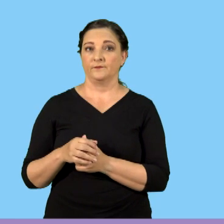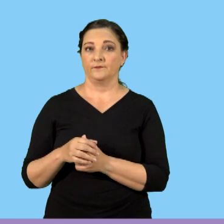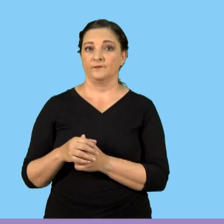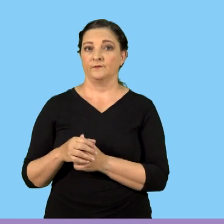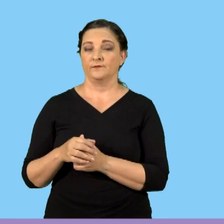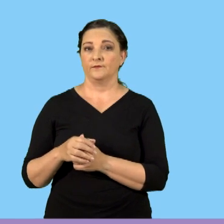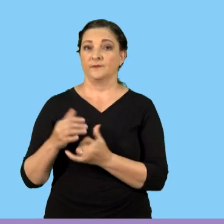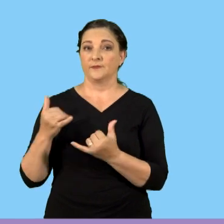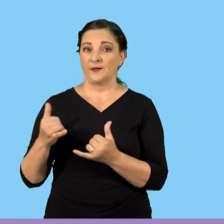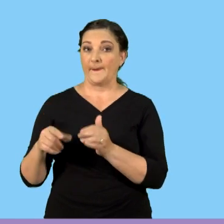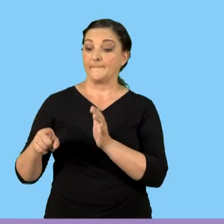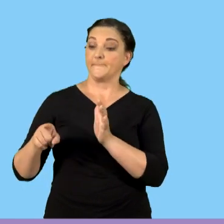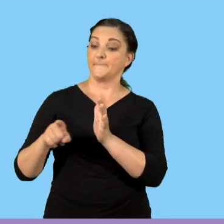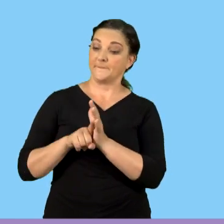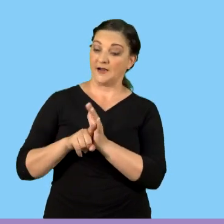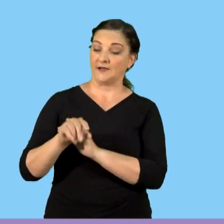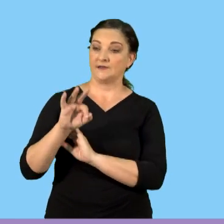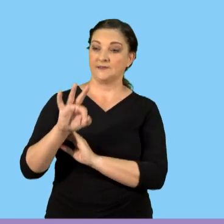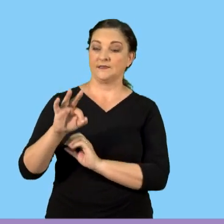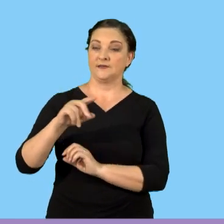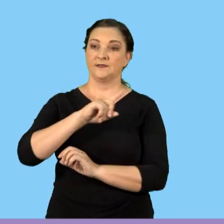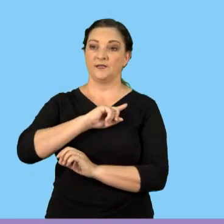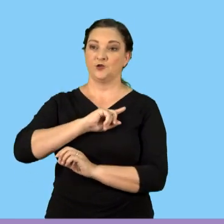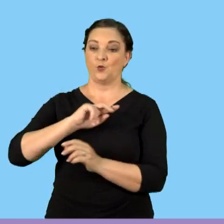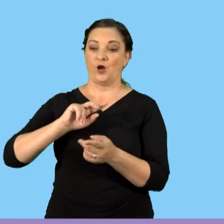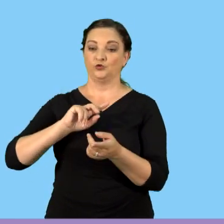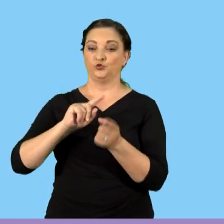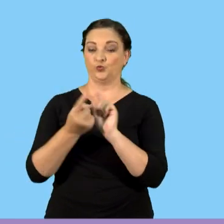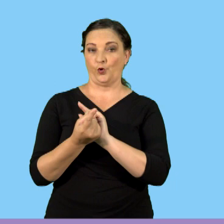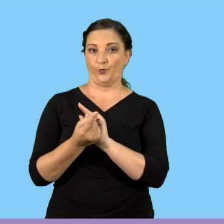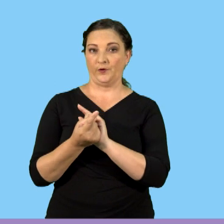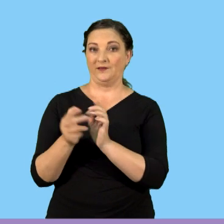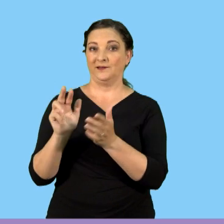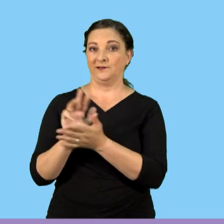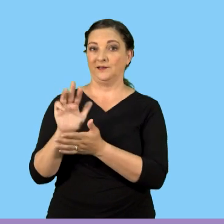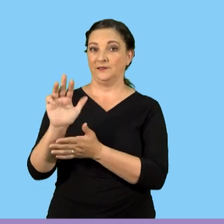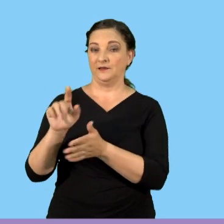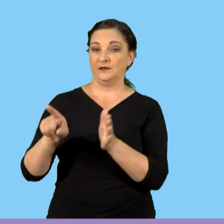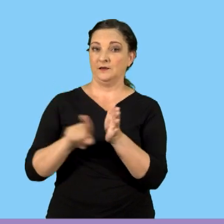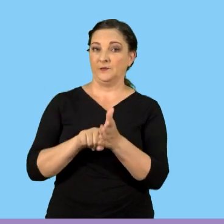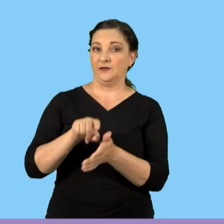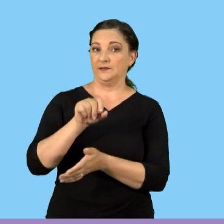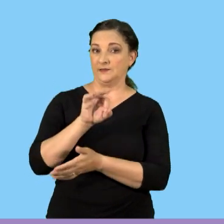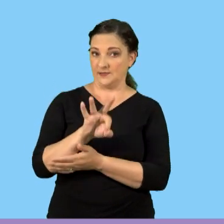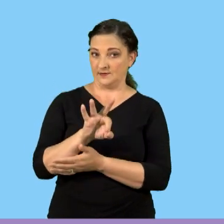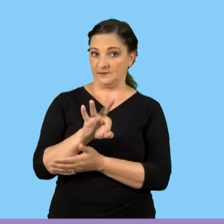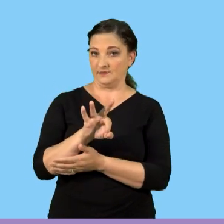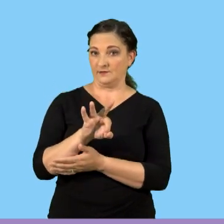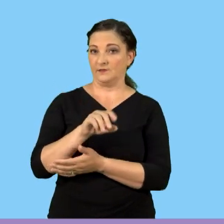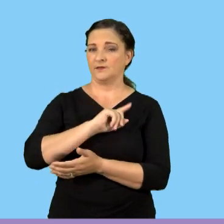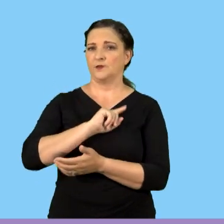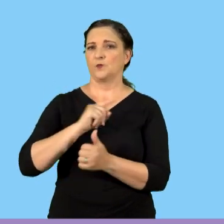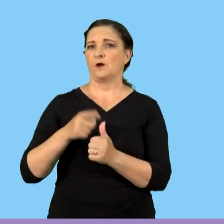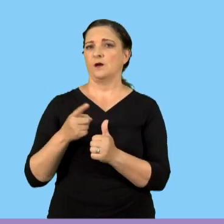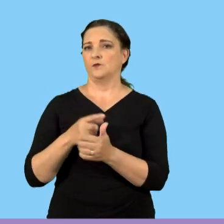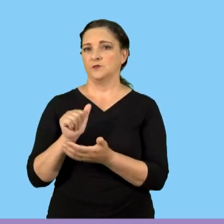additive inverse of a plus 3, and that is a minus 3. So when we say now 19 minus 3, that is going